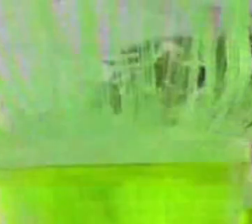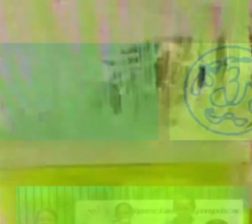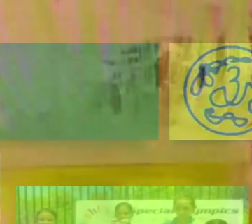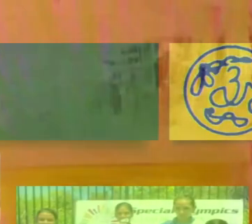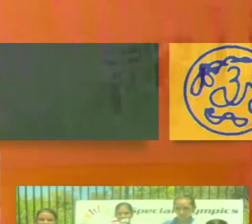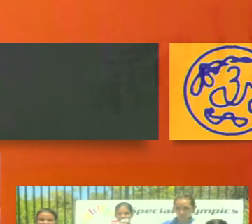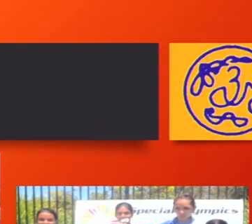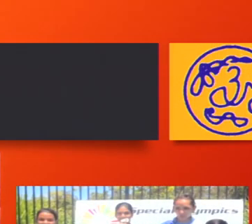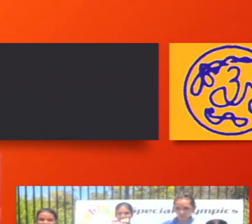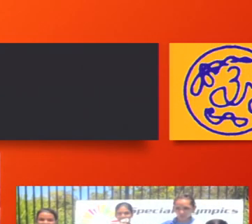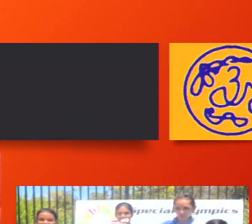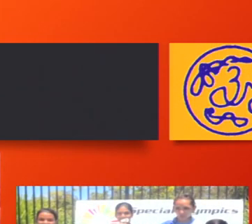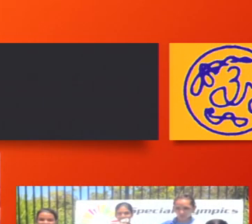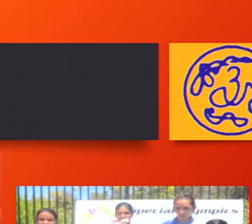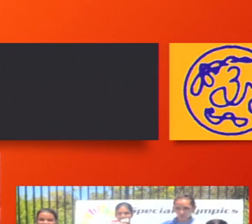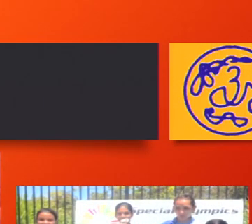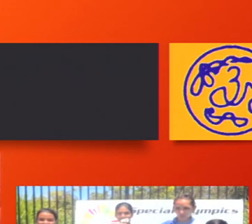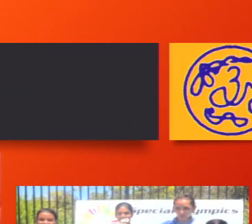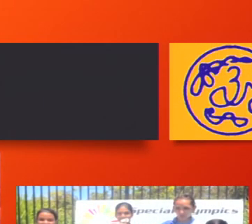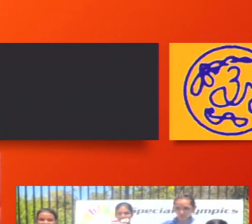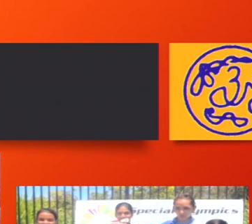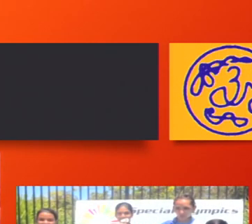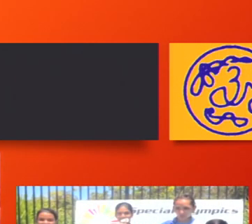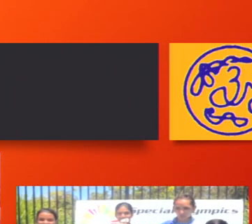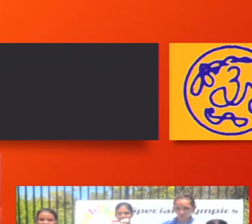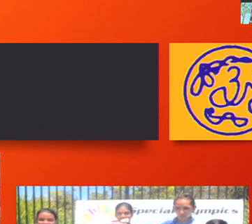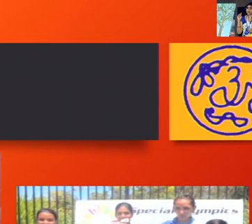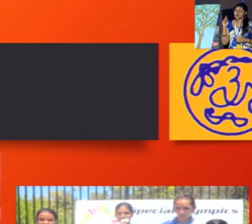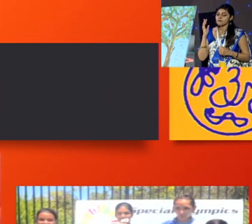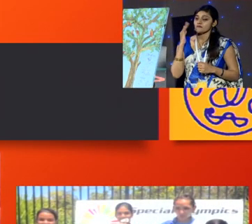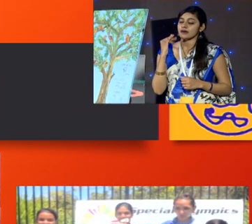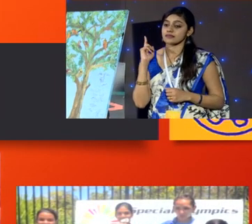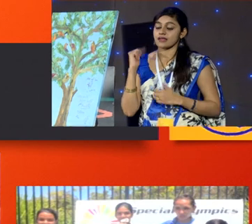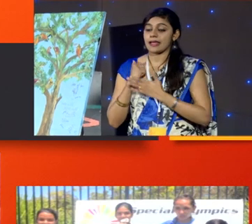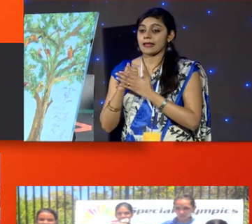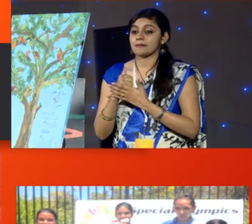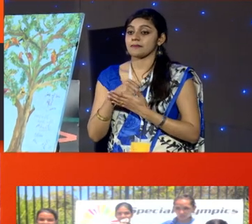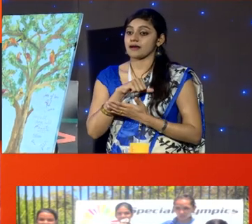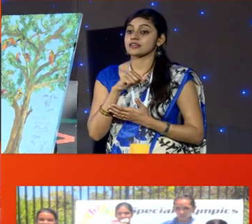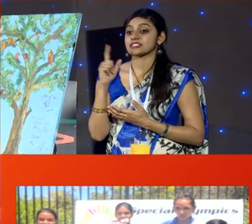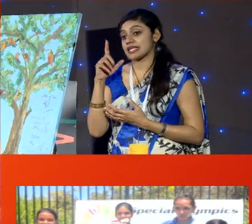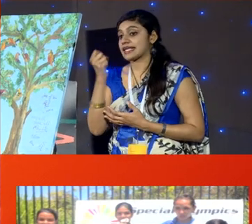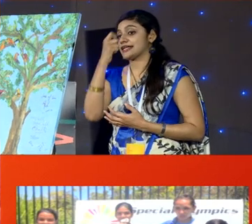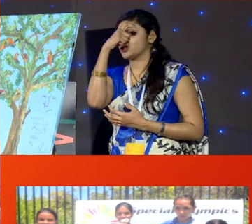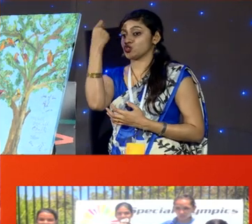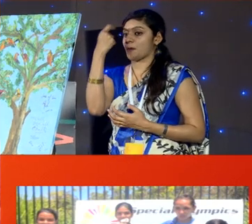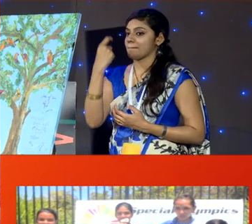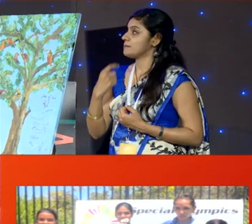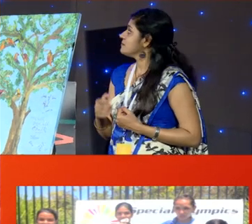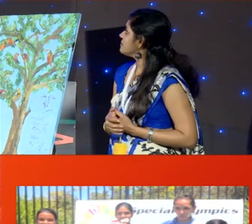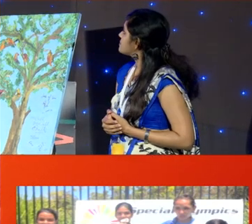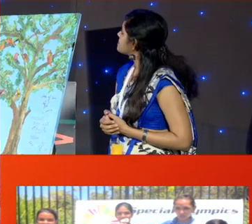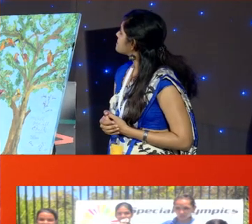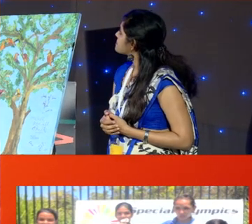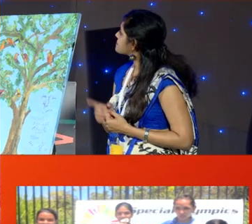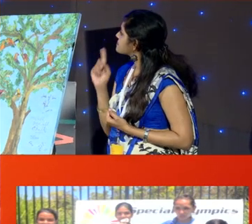This particular event helps in getting them jobs. And here are glimpses of courage. I talked of Nishtha. Let me talk